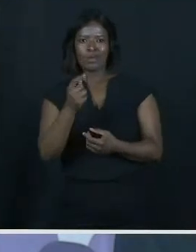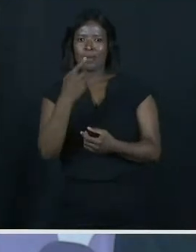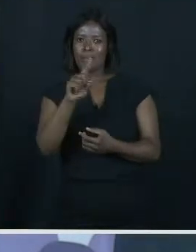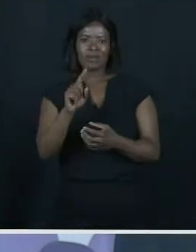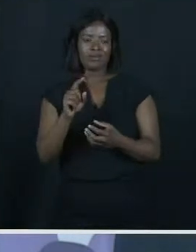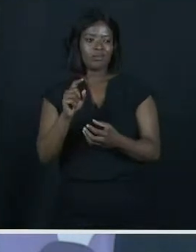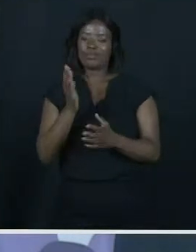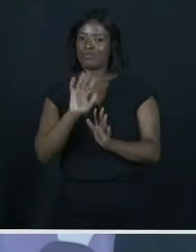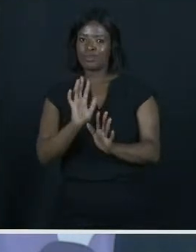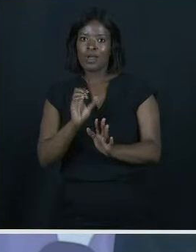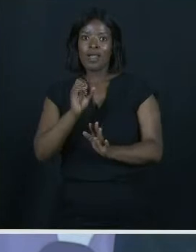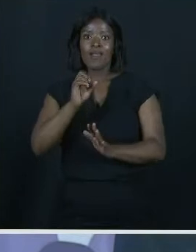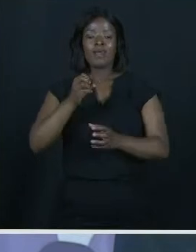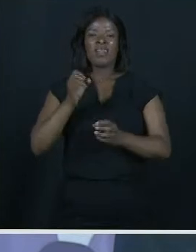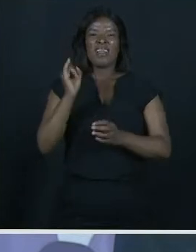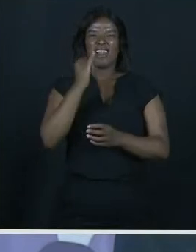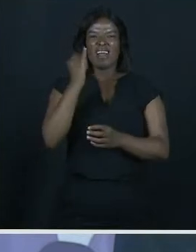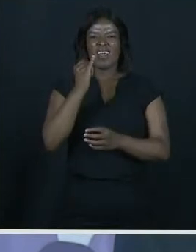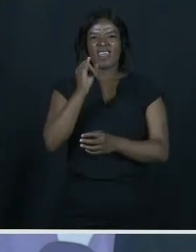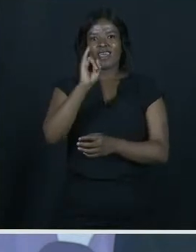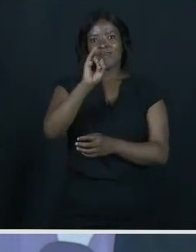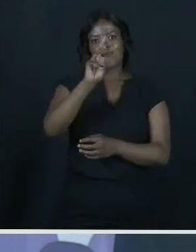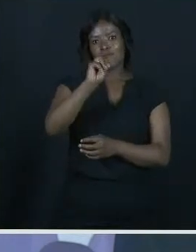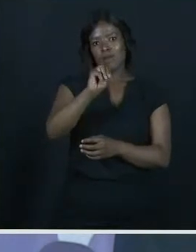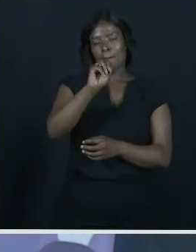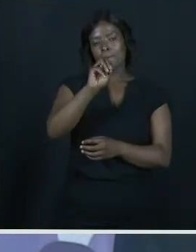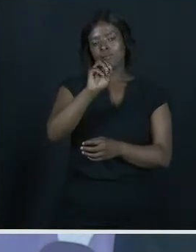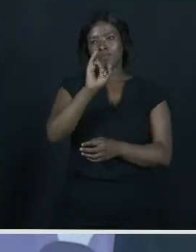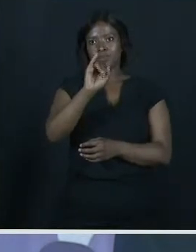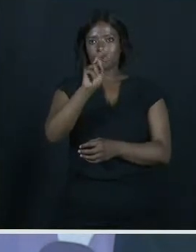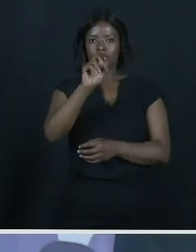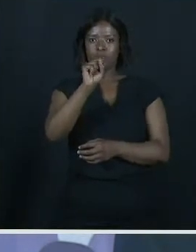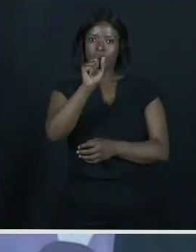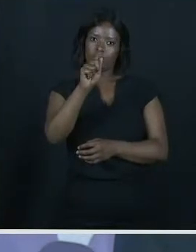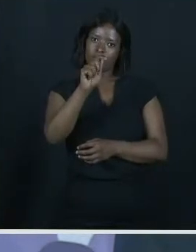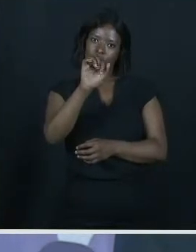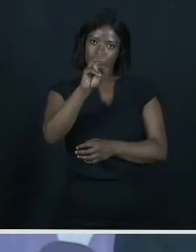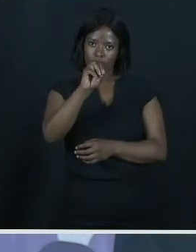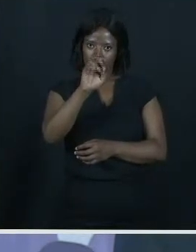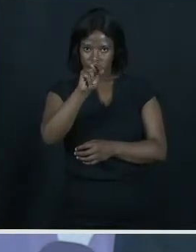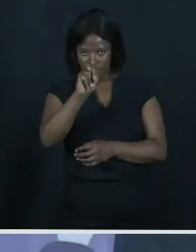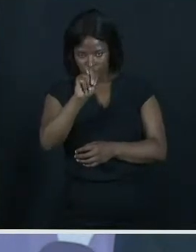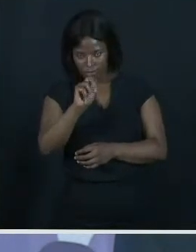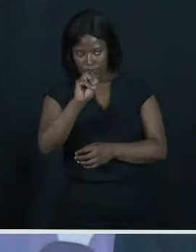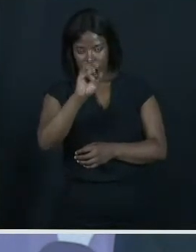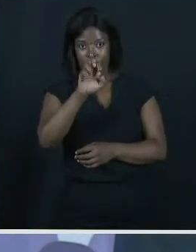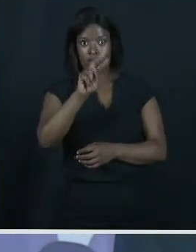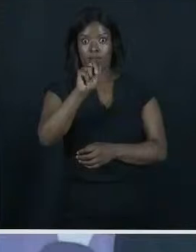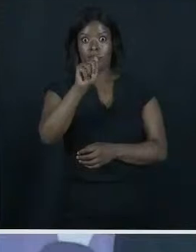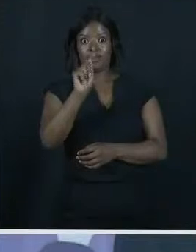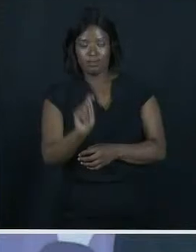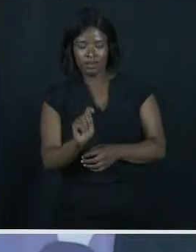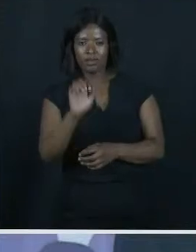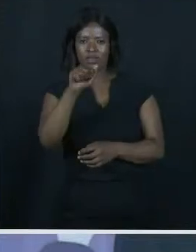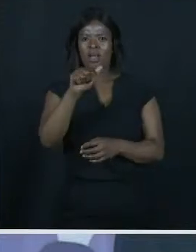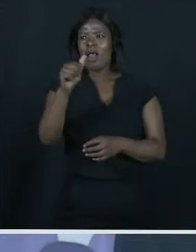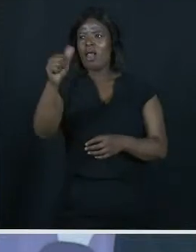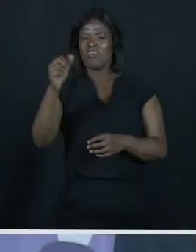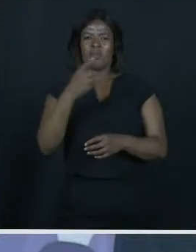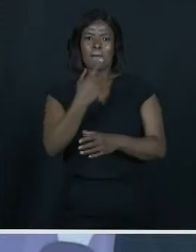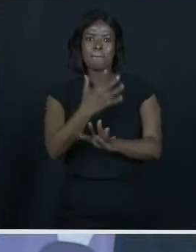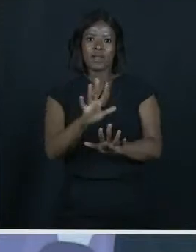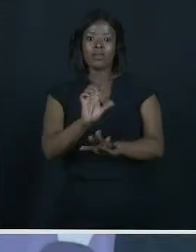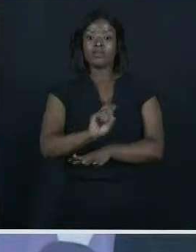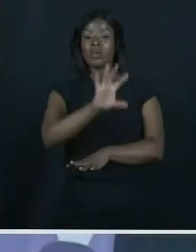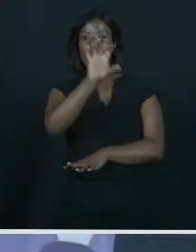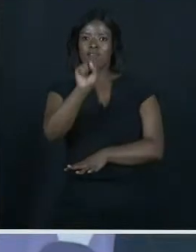as an investment that yields returns. Experience in South Africa, but also many other countries, have shown what is working